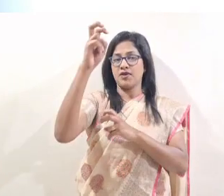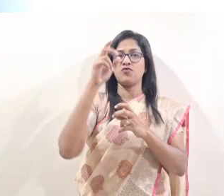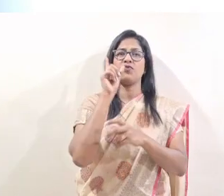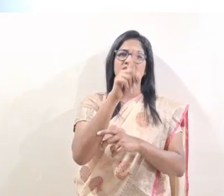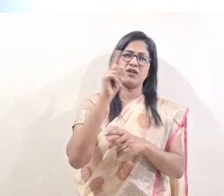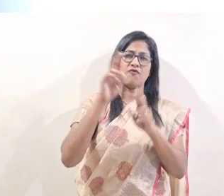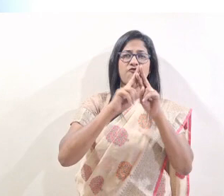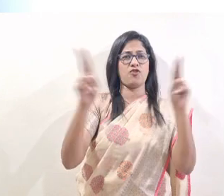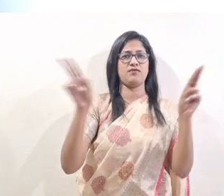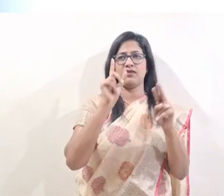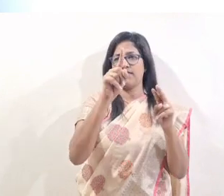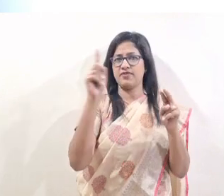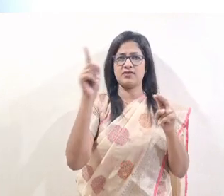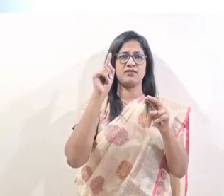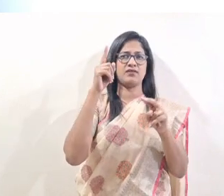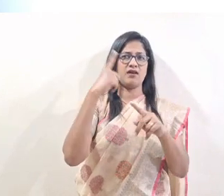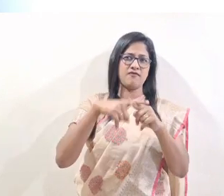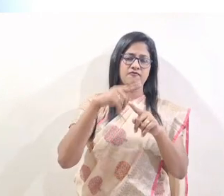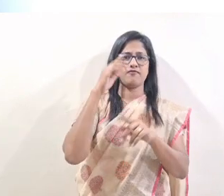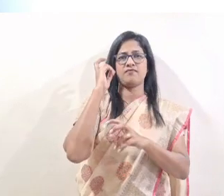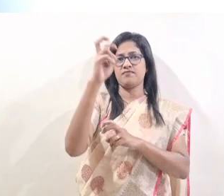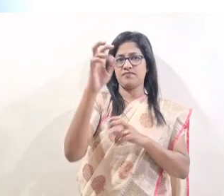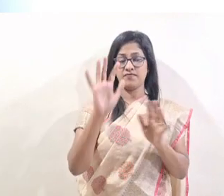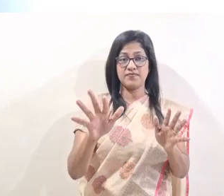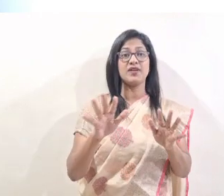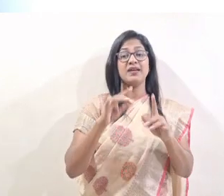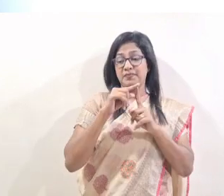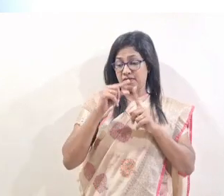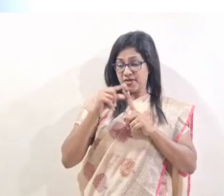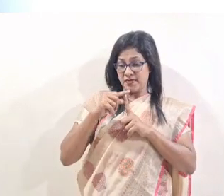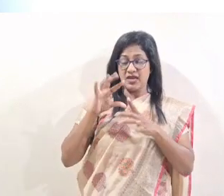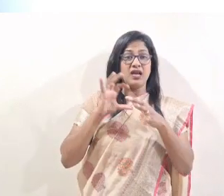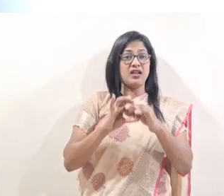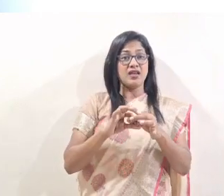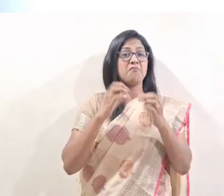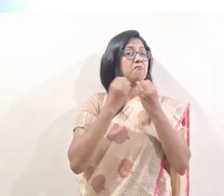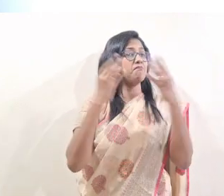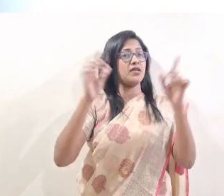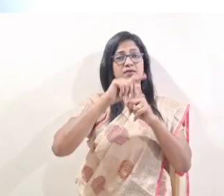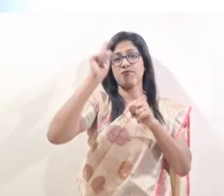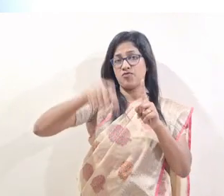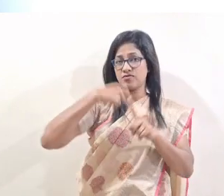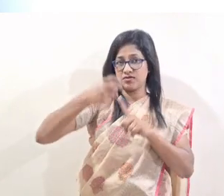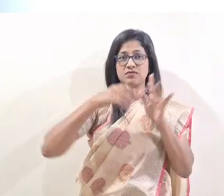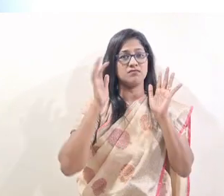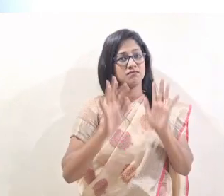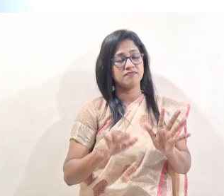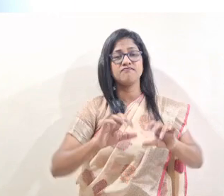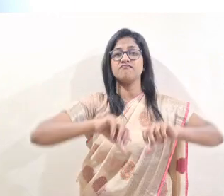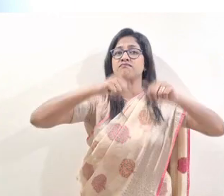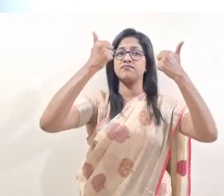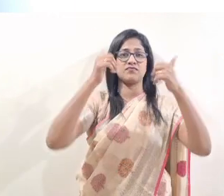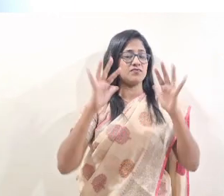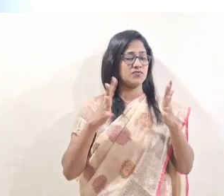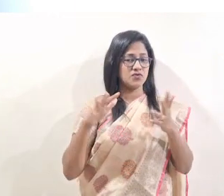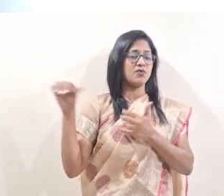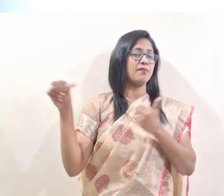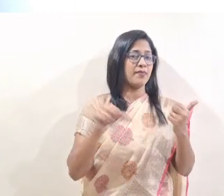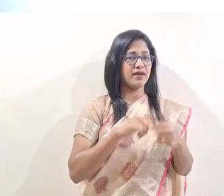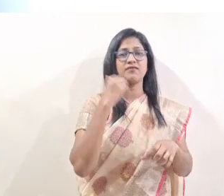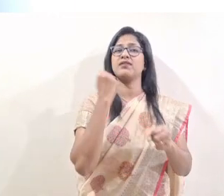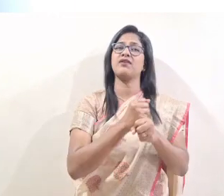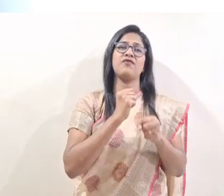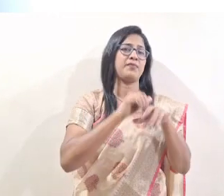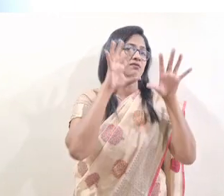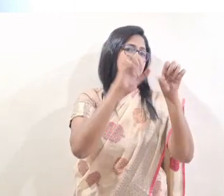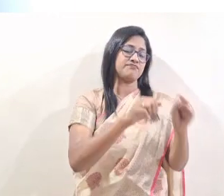And many projects have come up on PPP mode. Somehow they could not succeed. Ultimately, they went back to